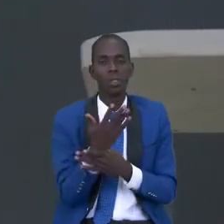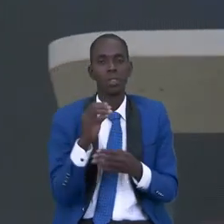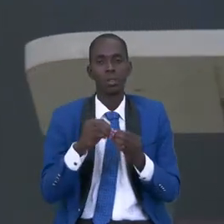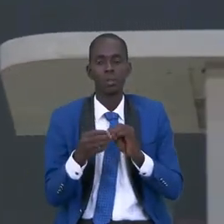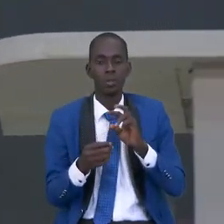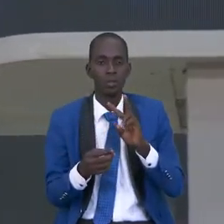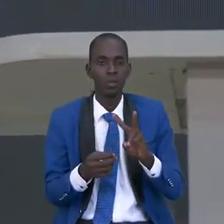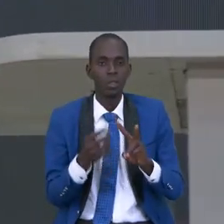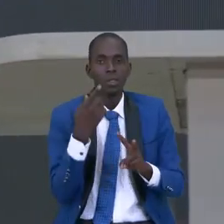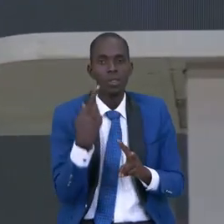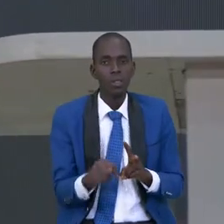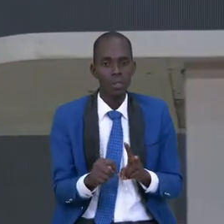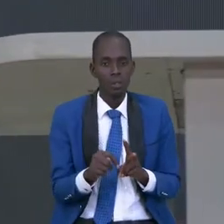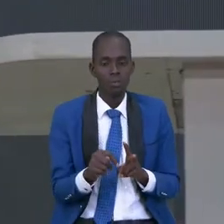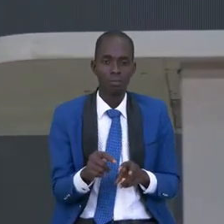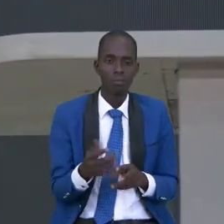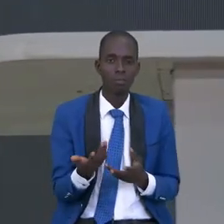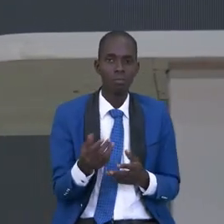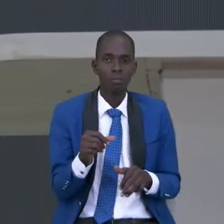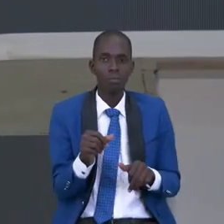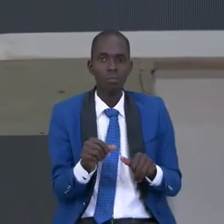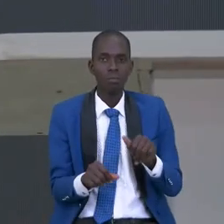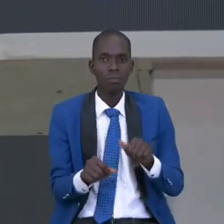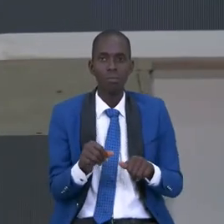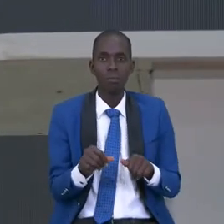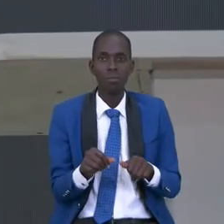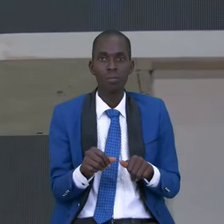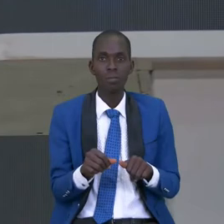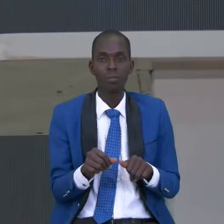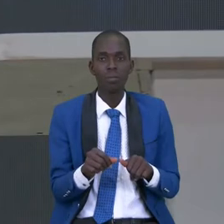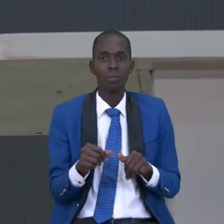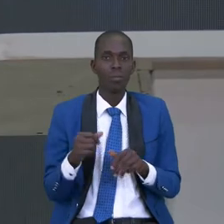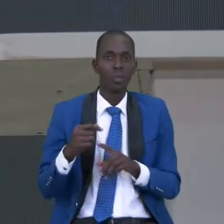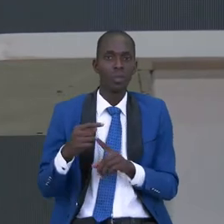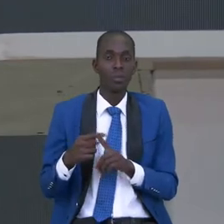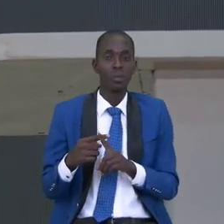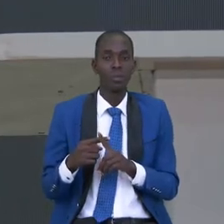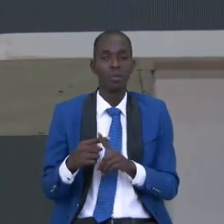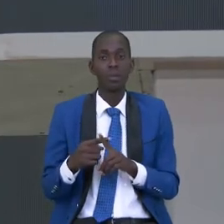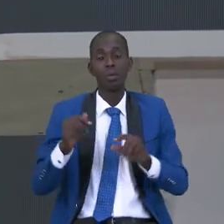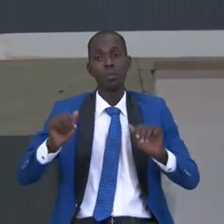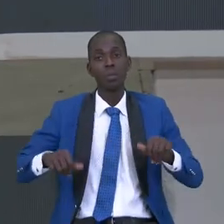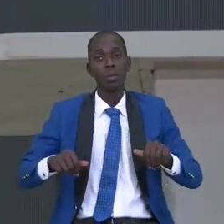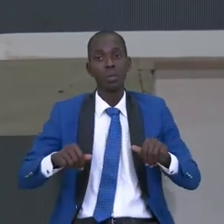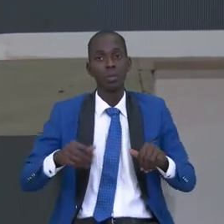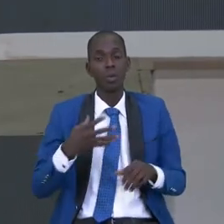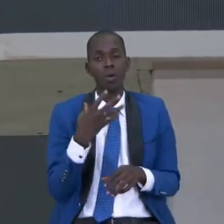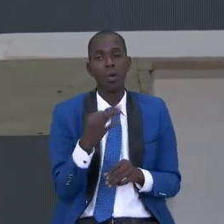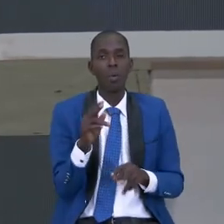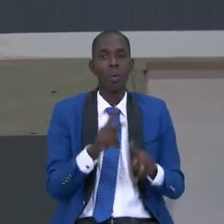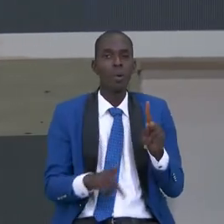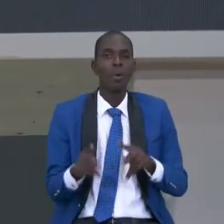two, the withering paucity. Paucity, that's the poverty of people